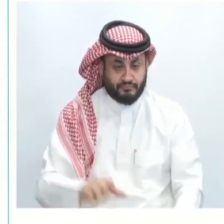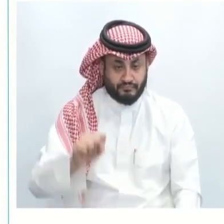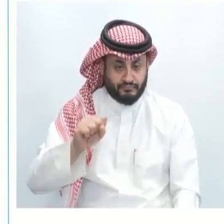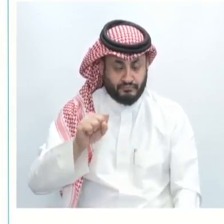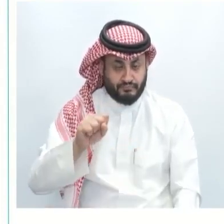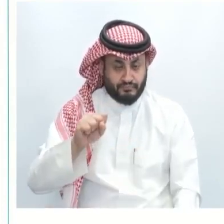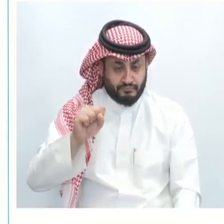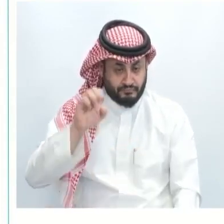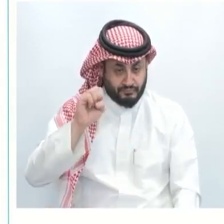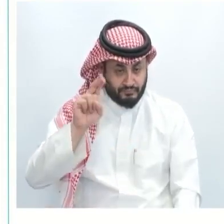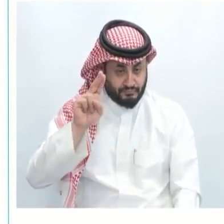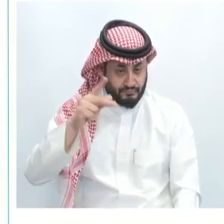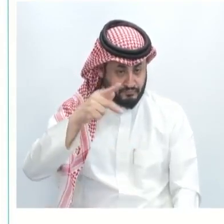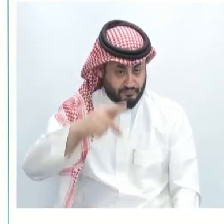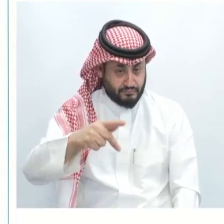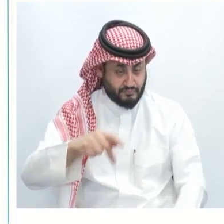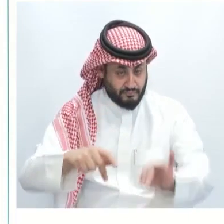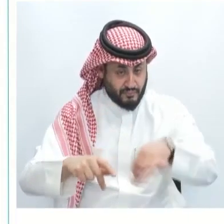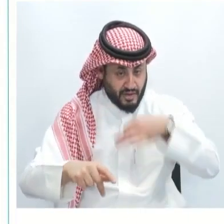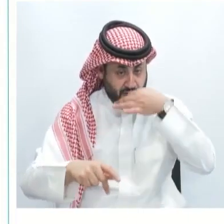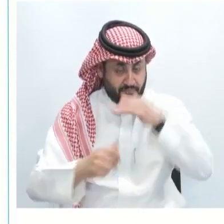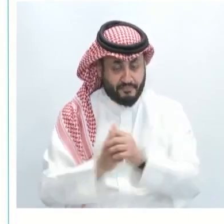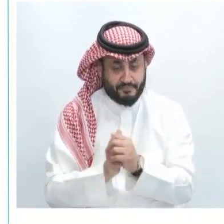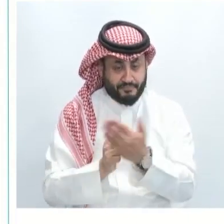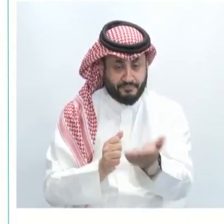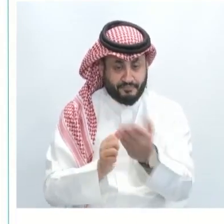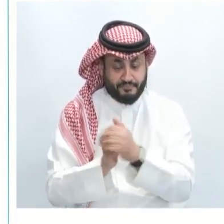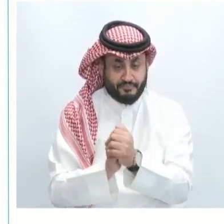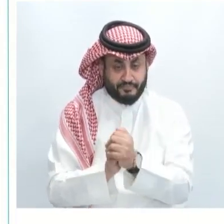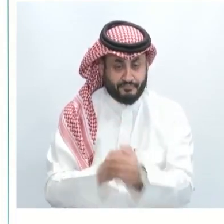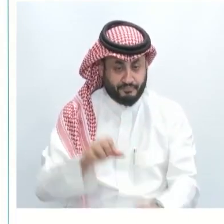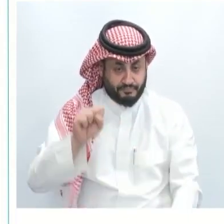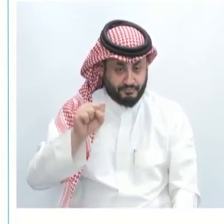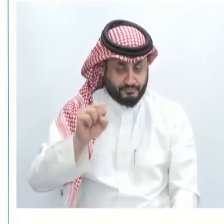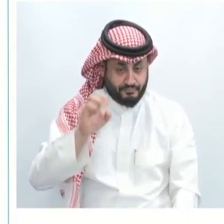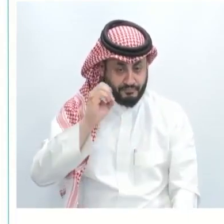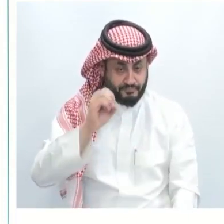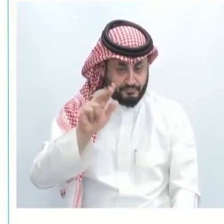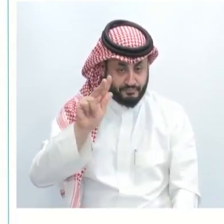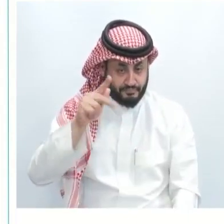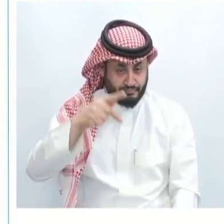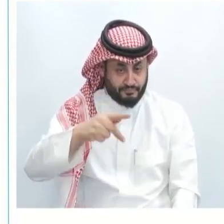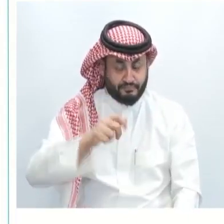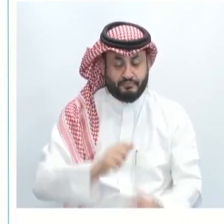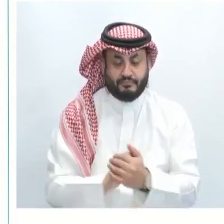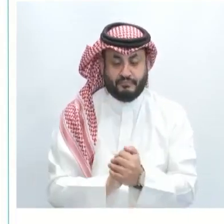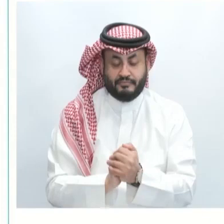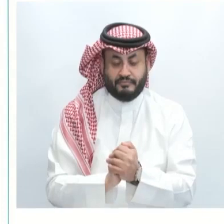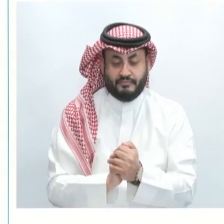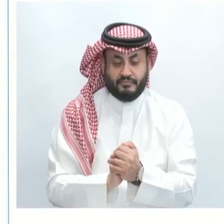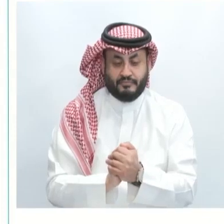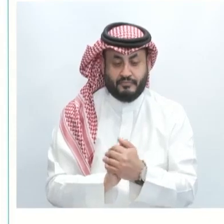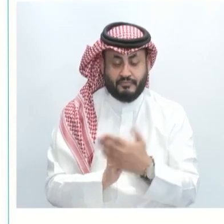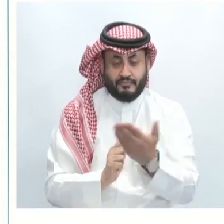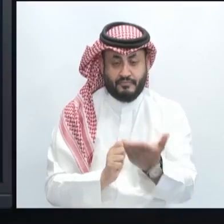Soup. Say with me, soup. Soup. Very good. This